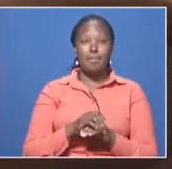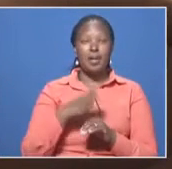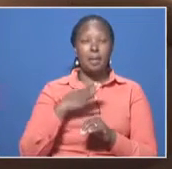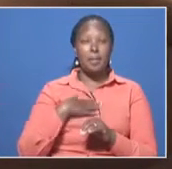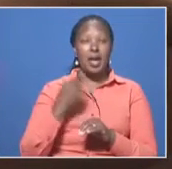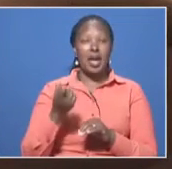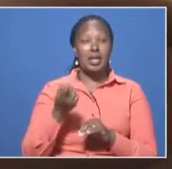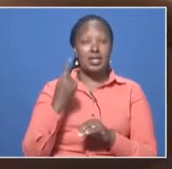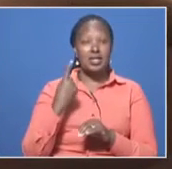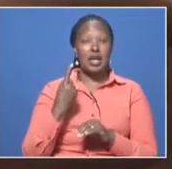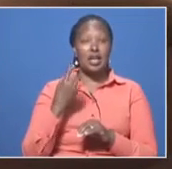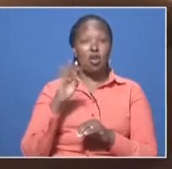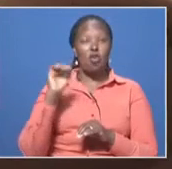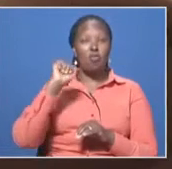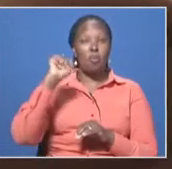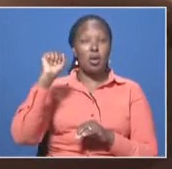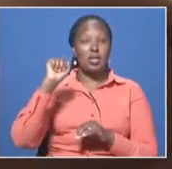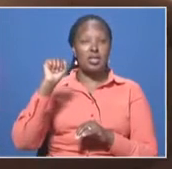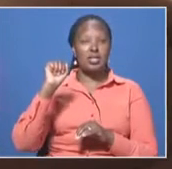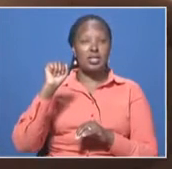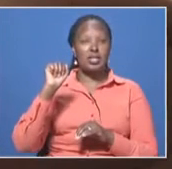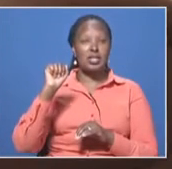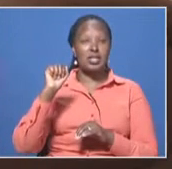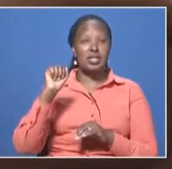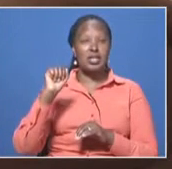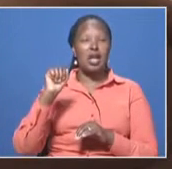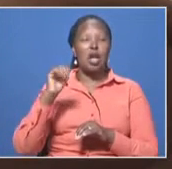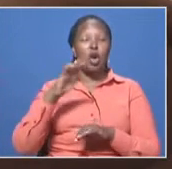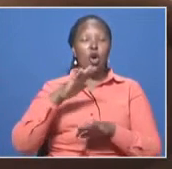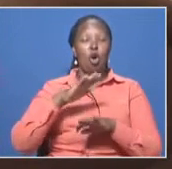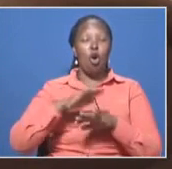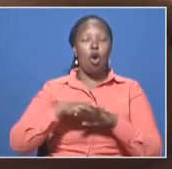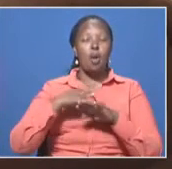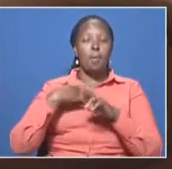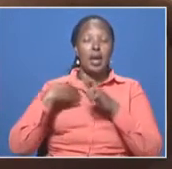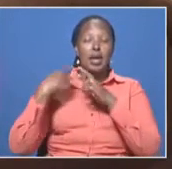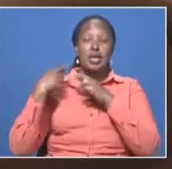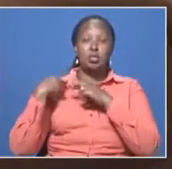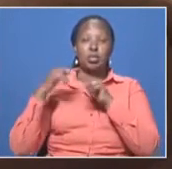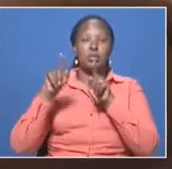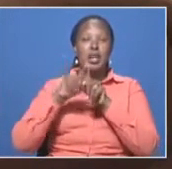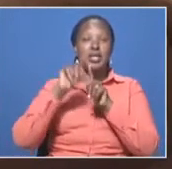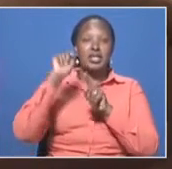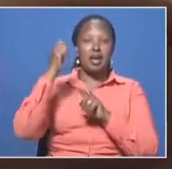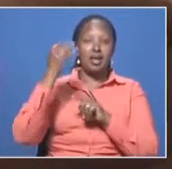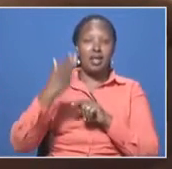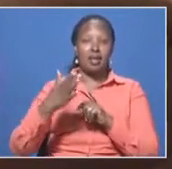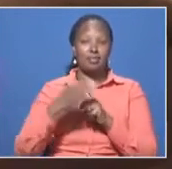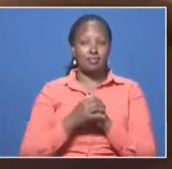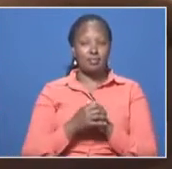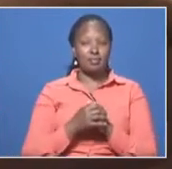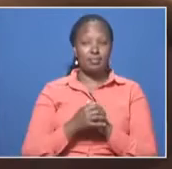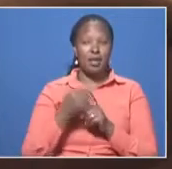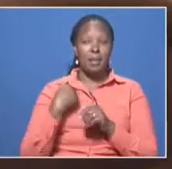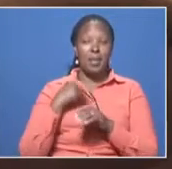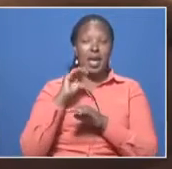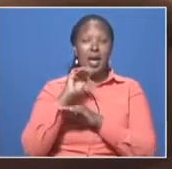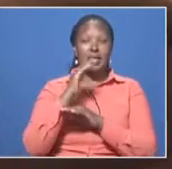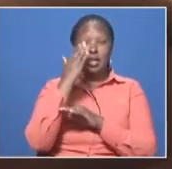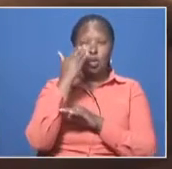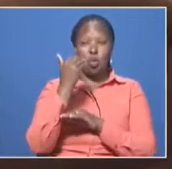understanding of politics and my understanding of my role as a citizen. Correct. I ask this